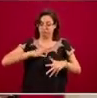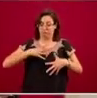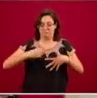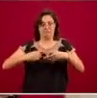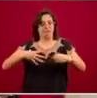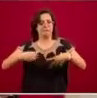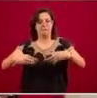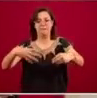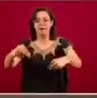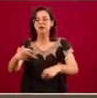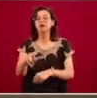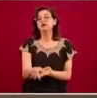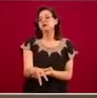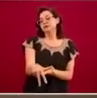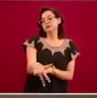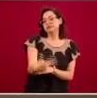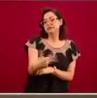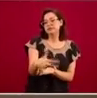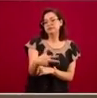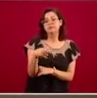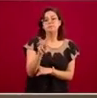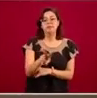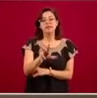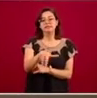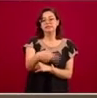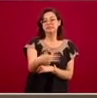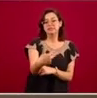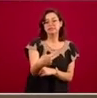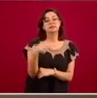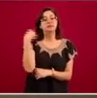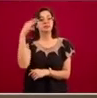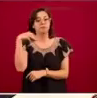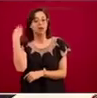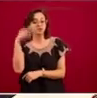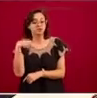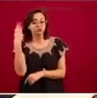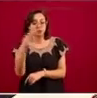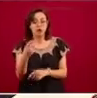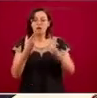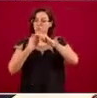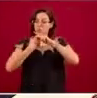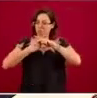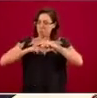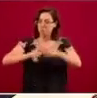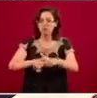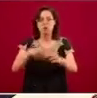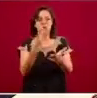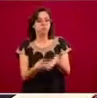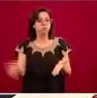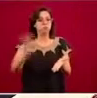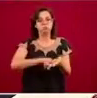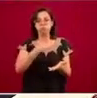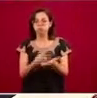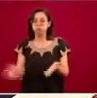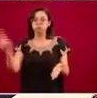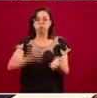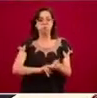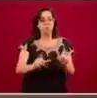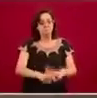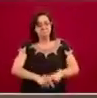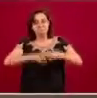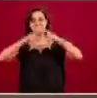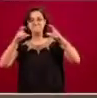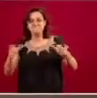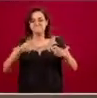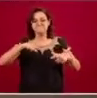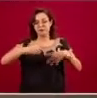after. One of the turning points was Friday, March the 13th, because